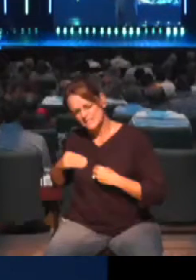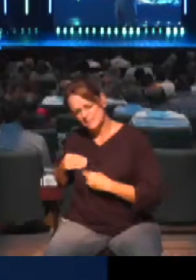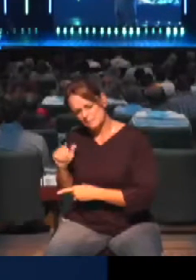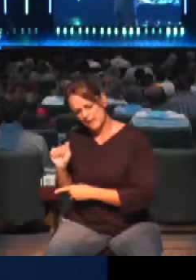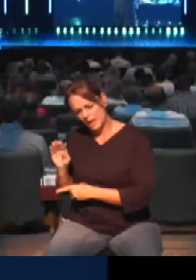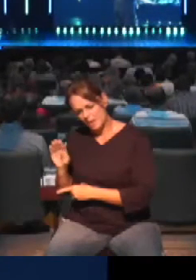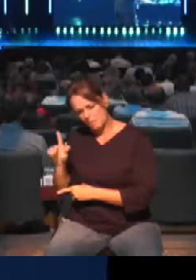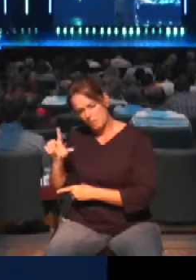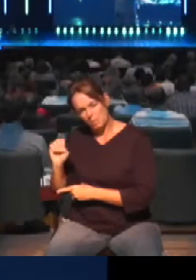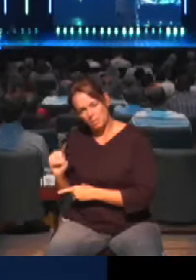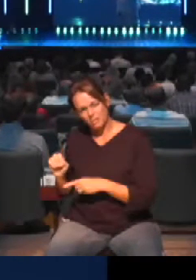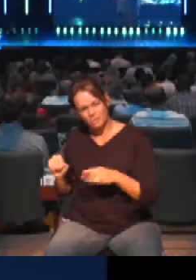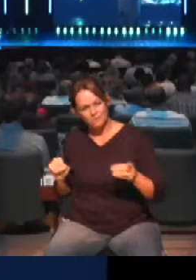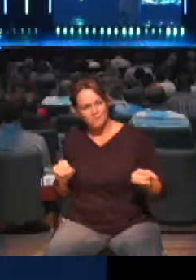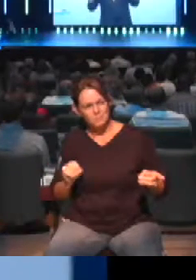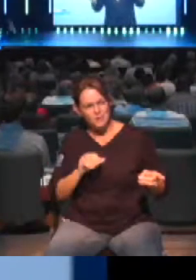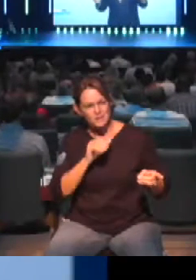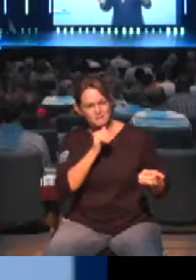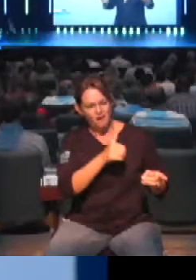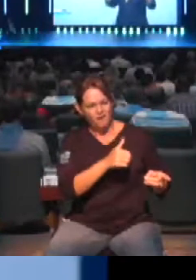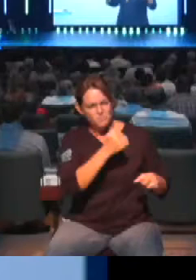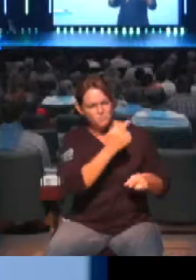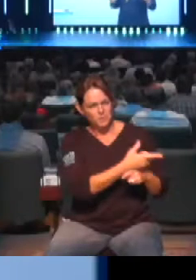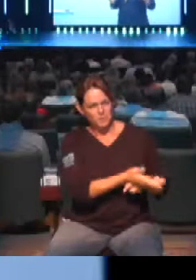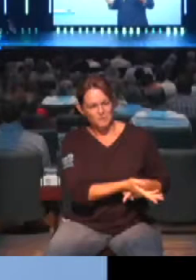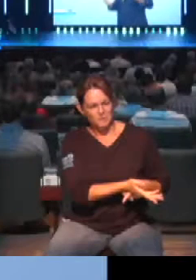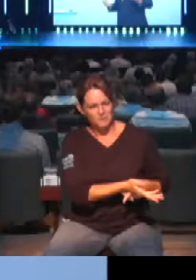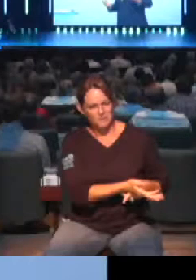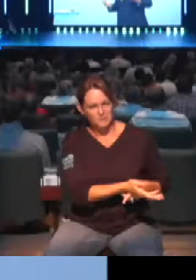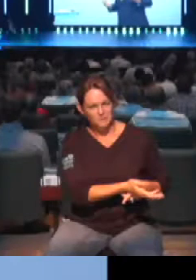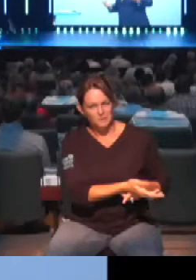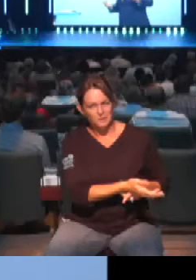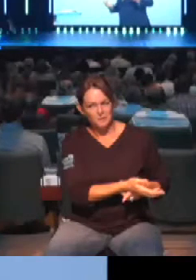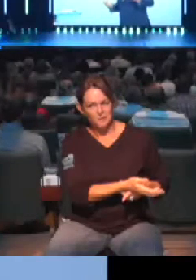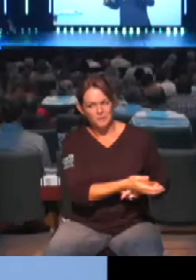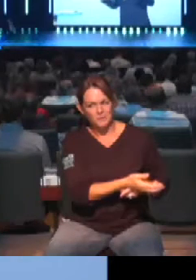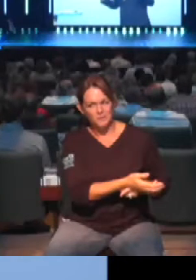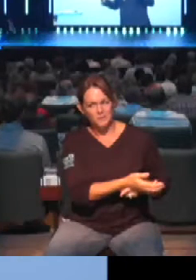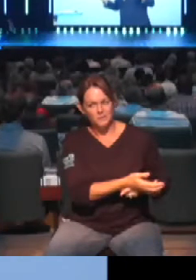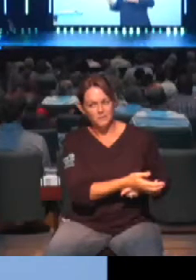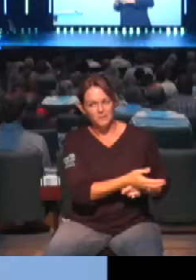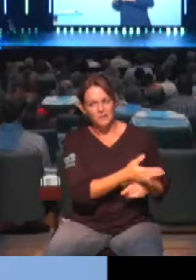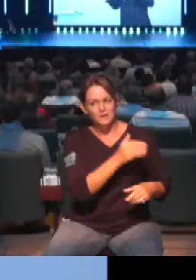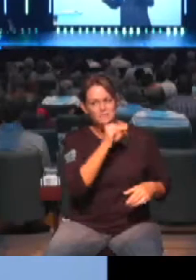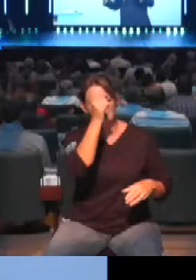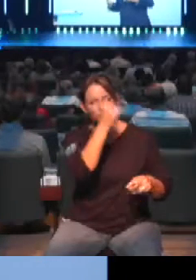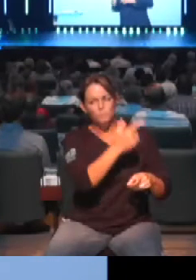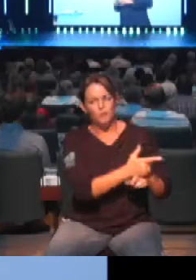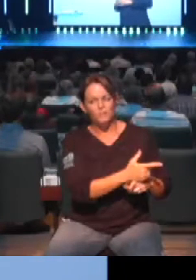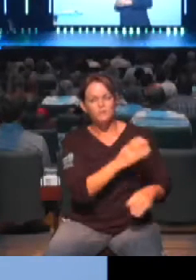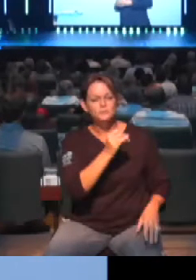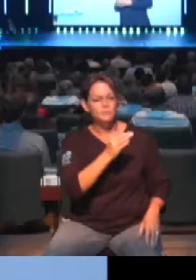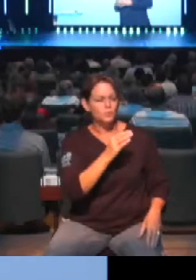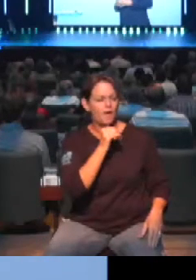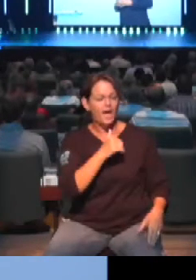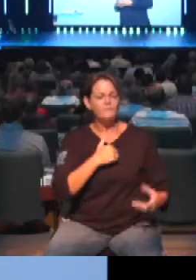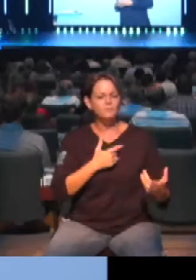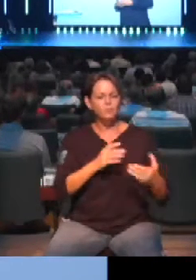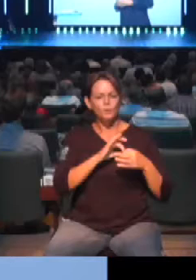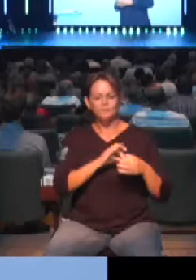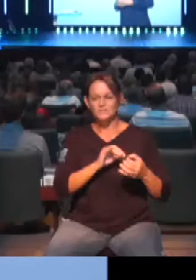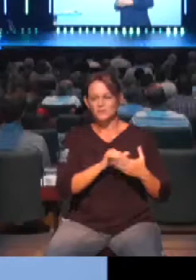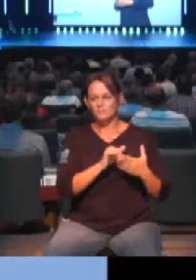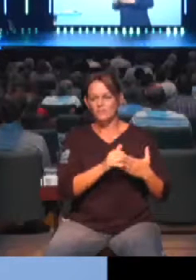didn't accept Cain's? And the professor was real honest. He was a very godly, humble man. And he said, I really don't know. I don't have any revelation on that